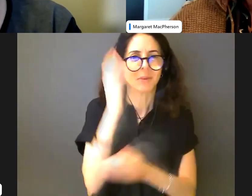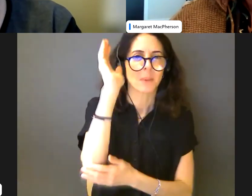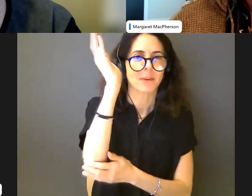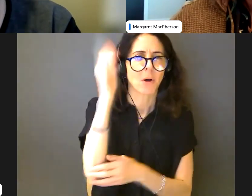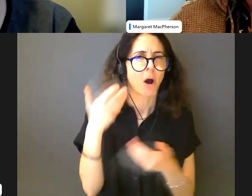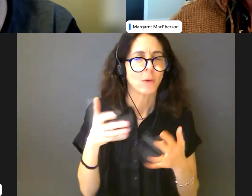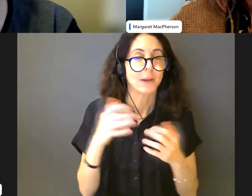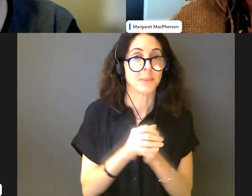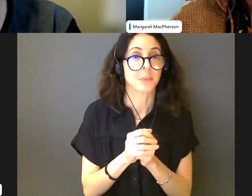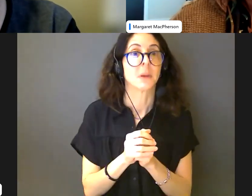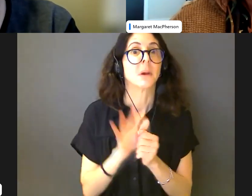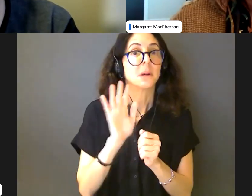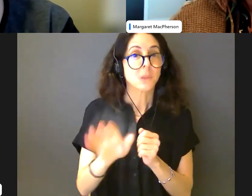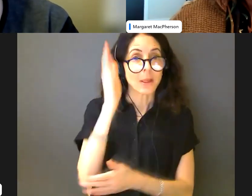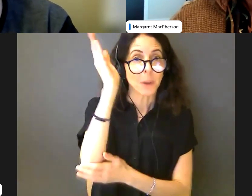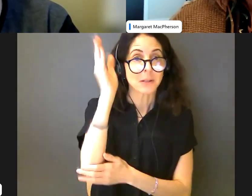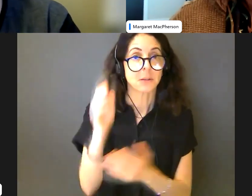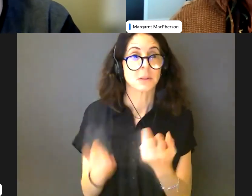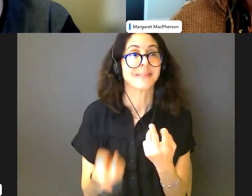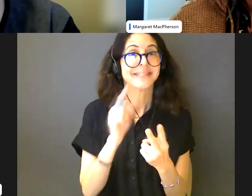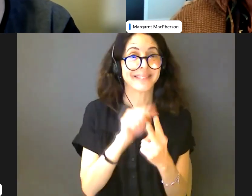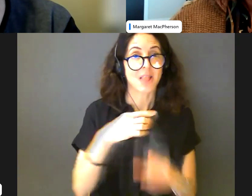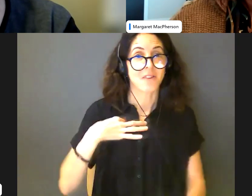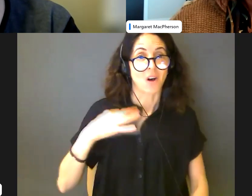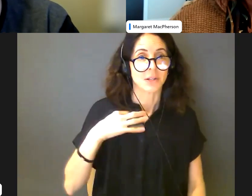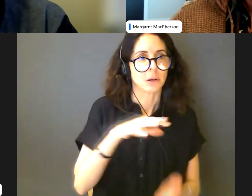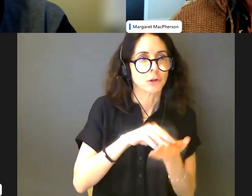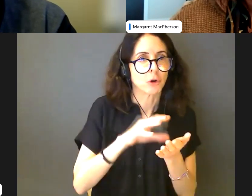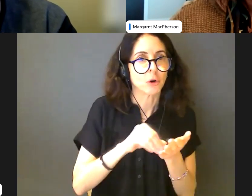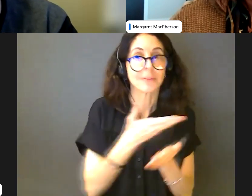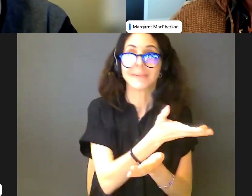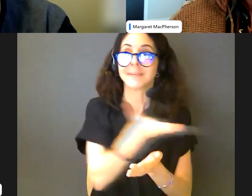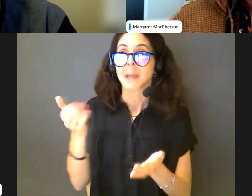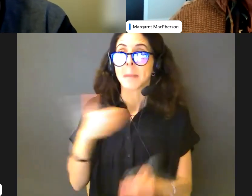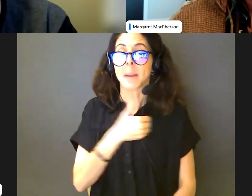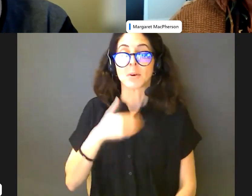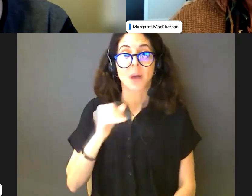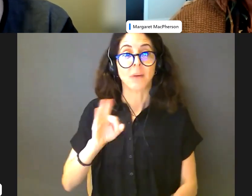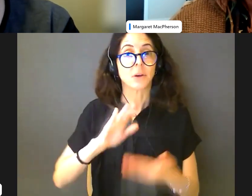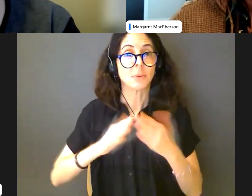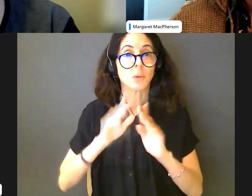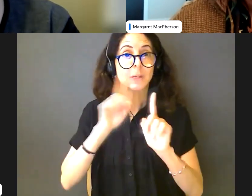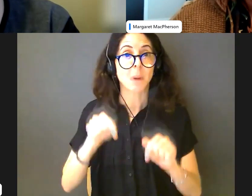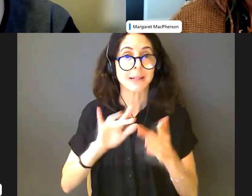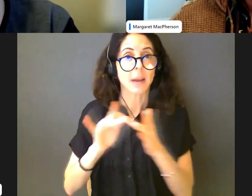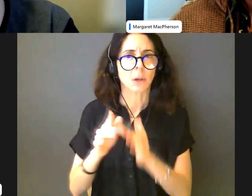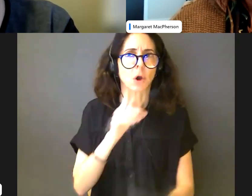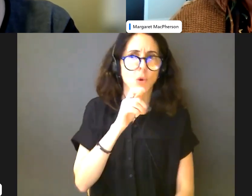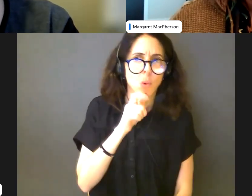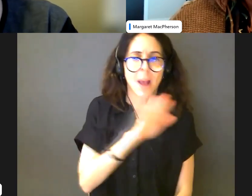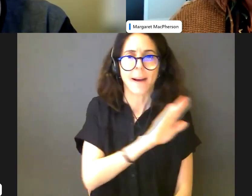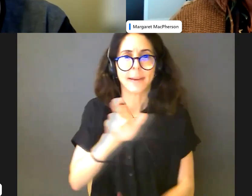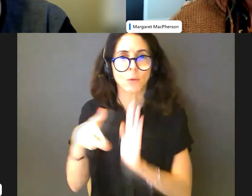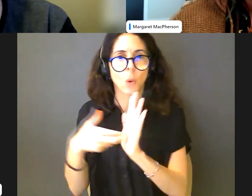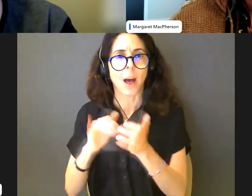And during the presentations, they learned that the other members of the Community Response Network, who they were, and how they played a role